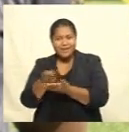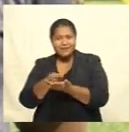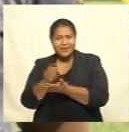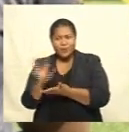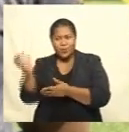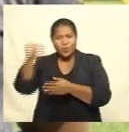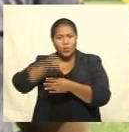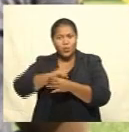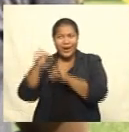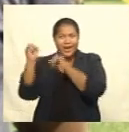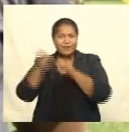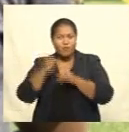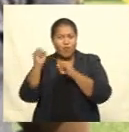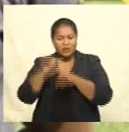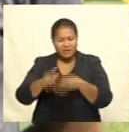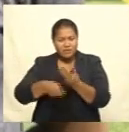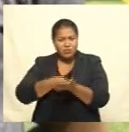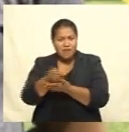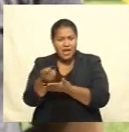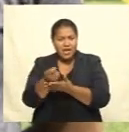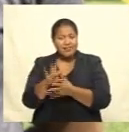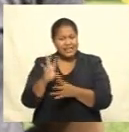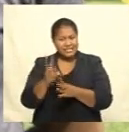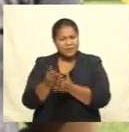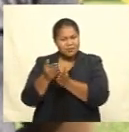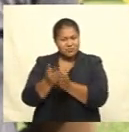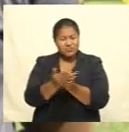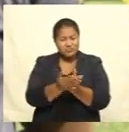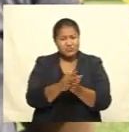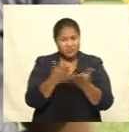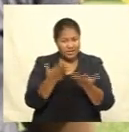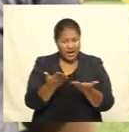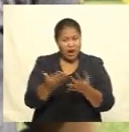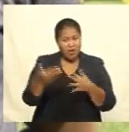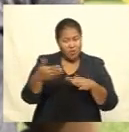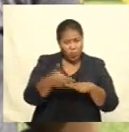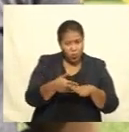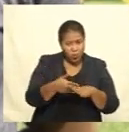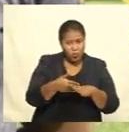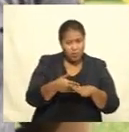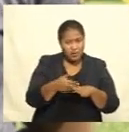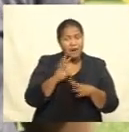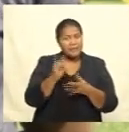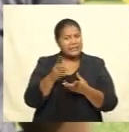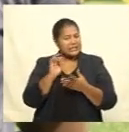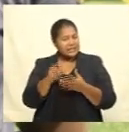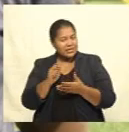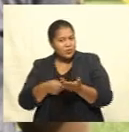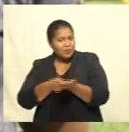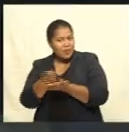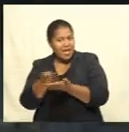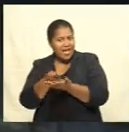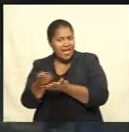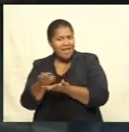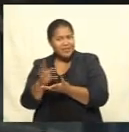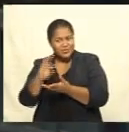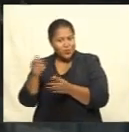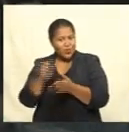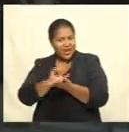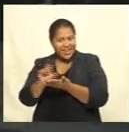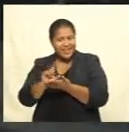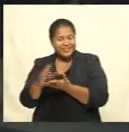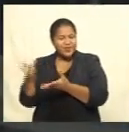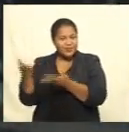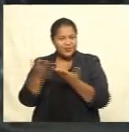importing stocks at the moment. There are few ships that has just come into the port and they'll be required to clear those goods as well. Patel has called